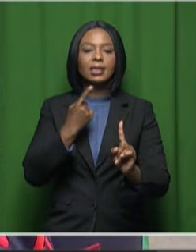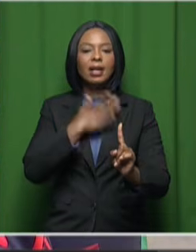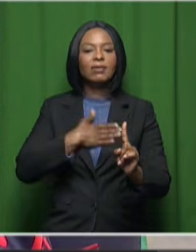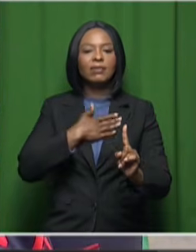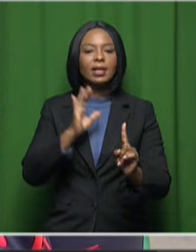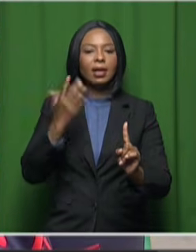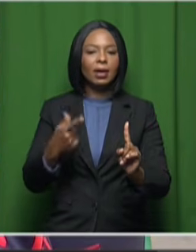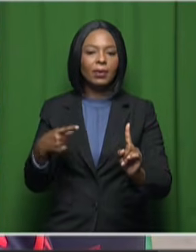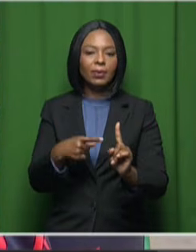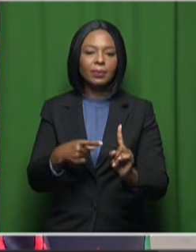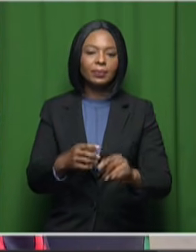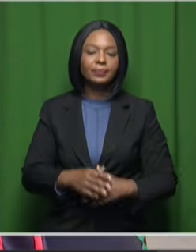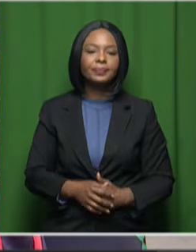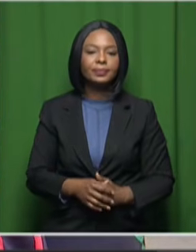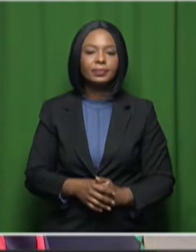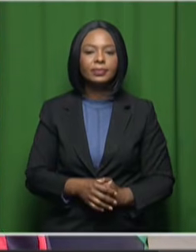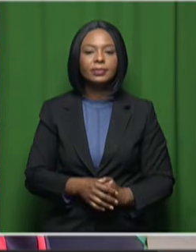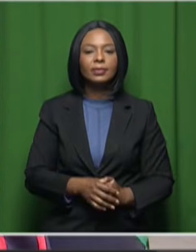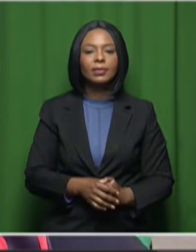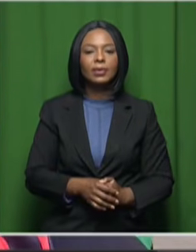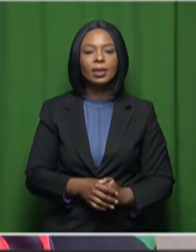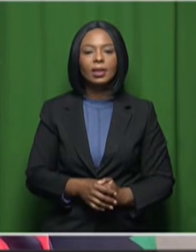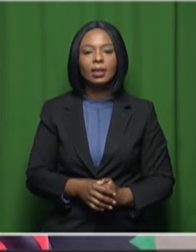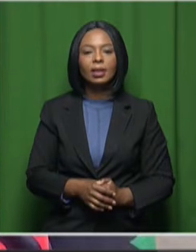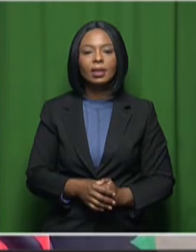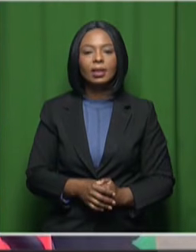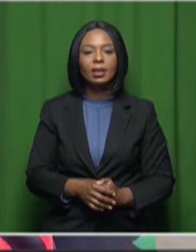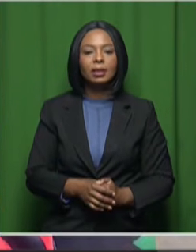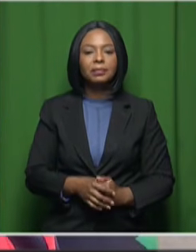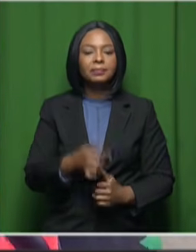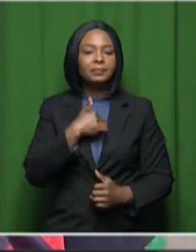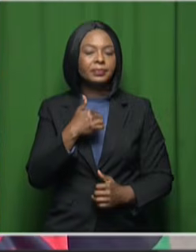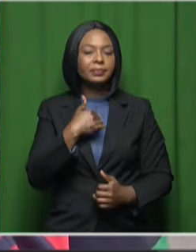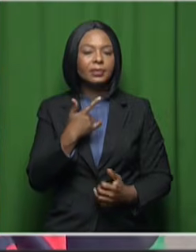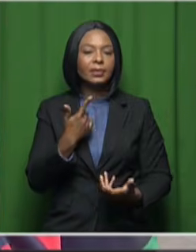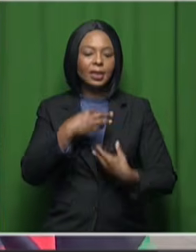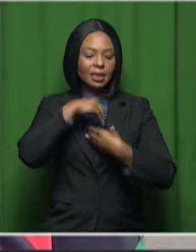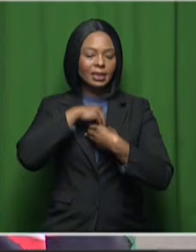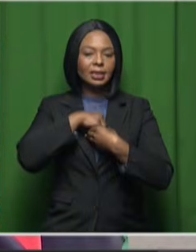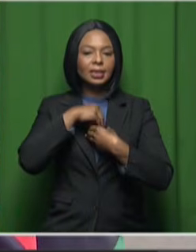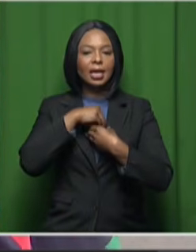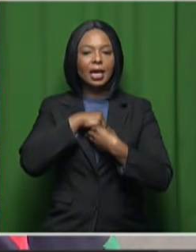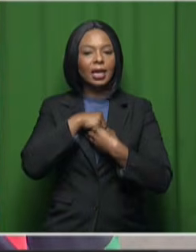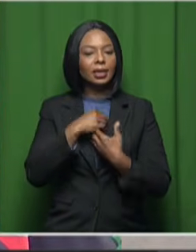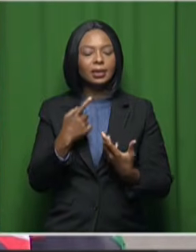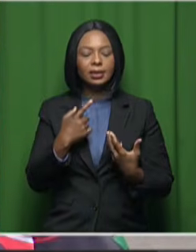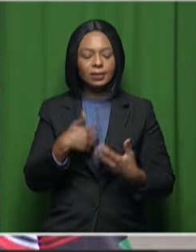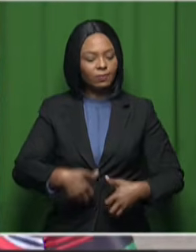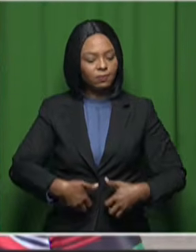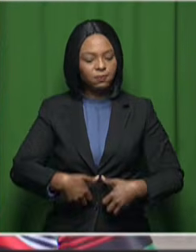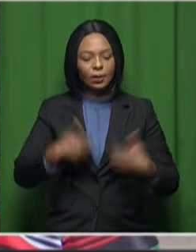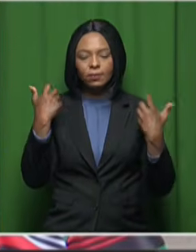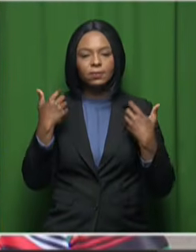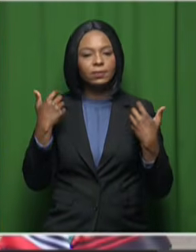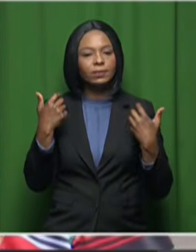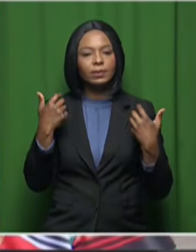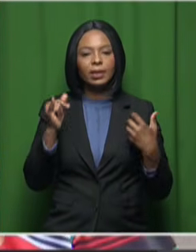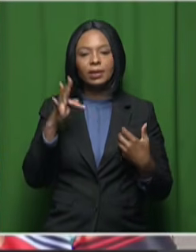personal feelings. My personal feelings, I become angry when I talk about